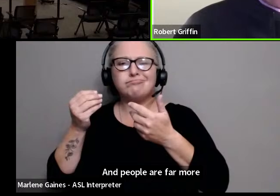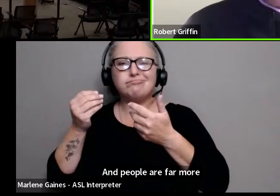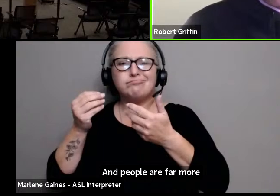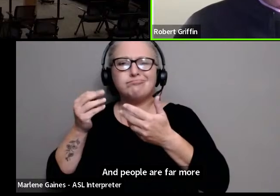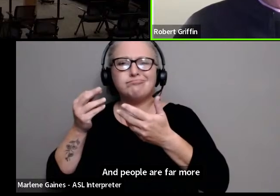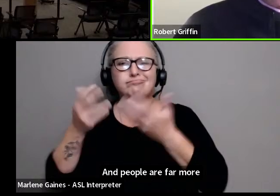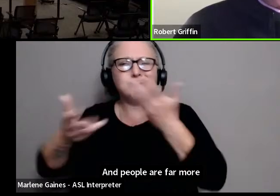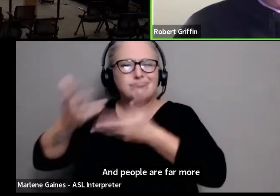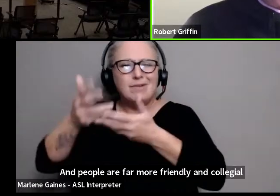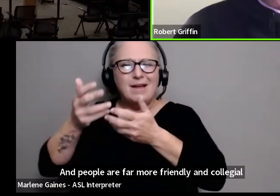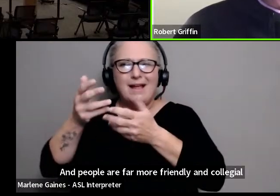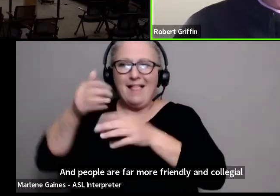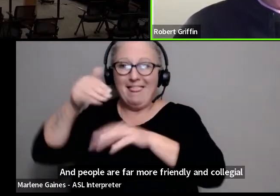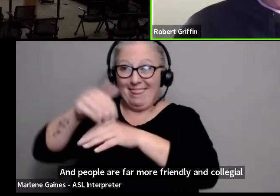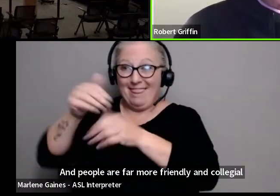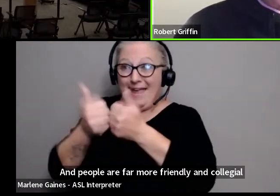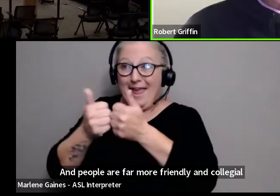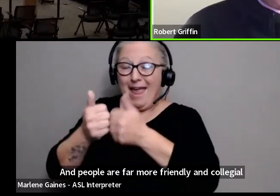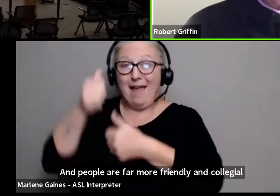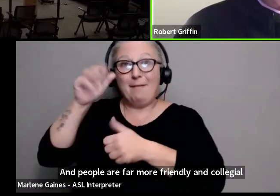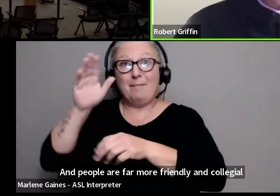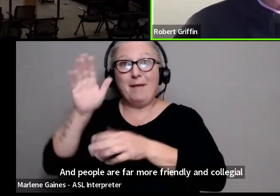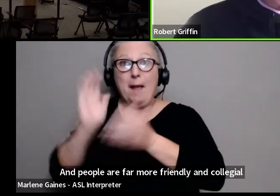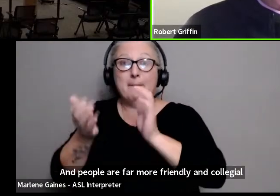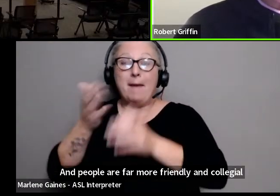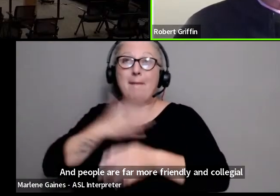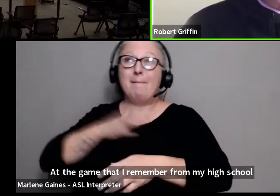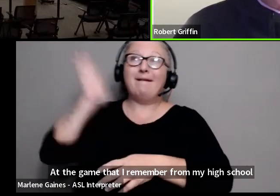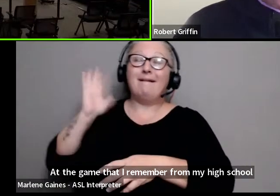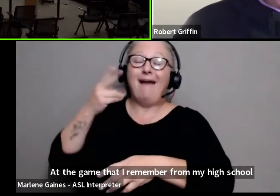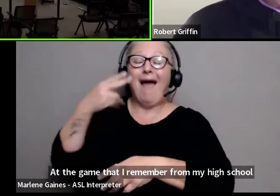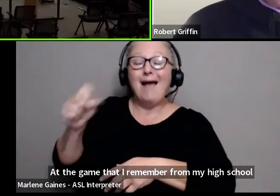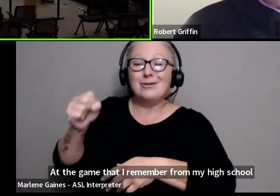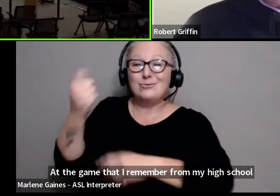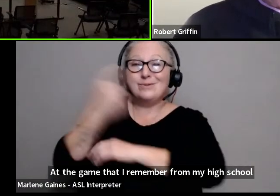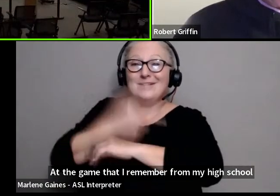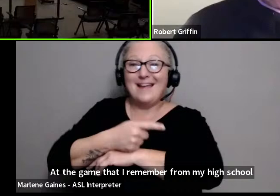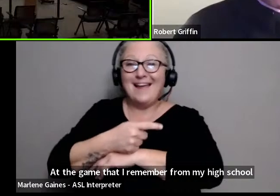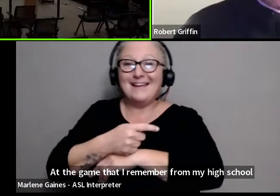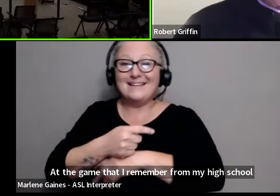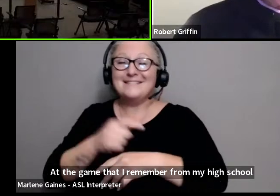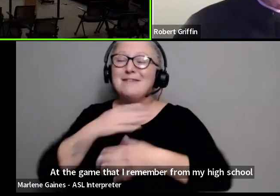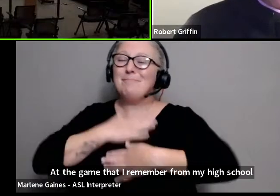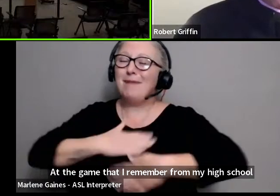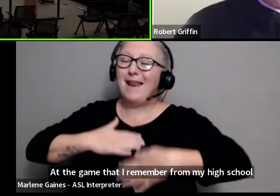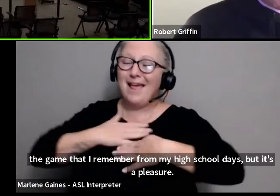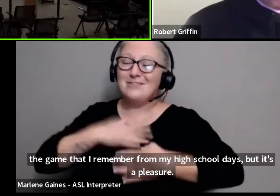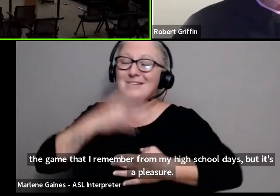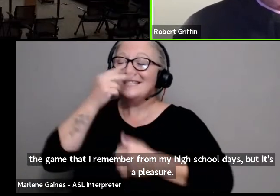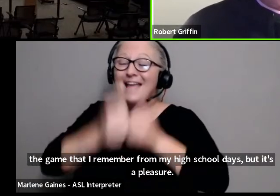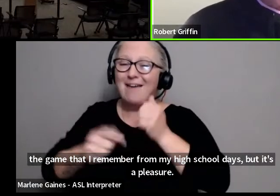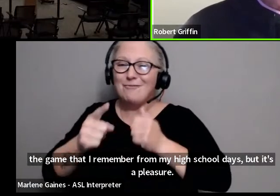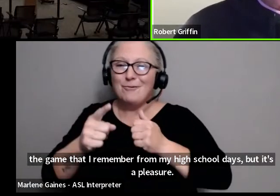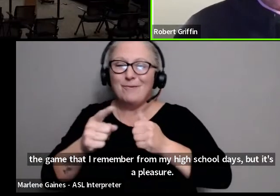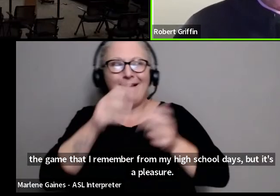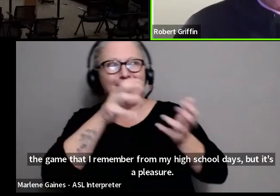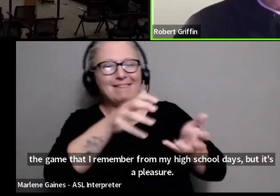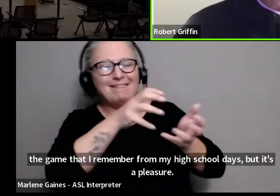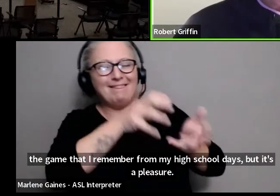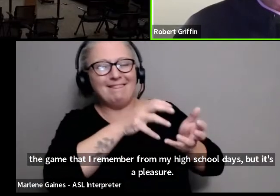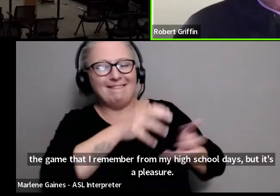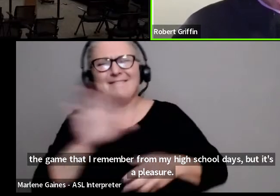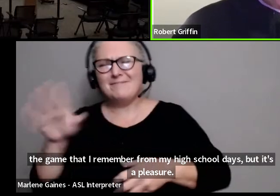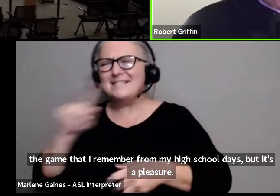the game than I remember from my high school days. But it's a pleasure. It's a pleasure to see everybody. Seriously. I